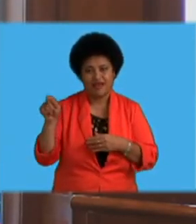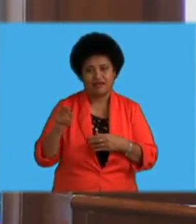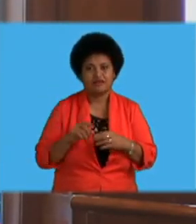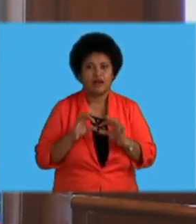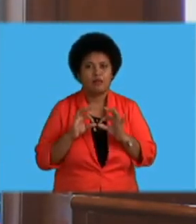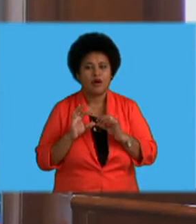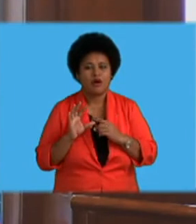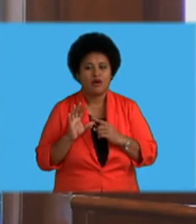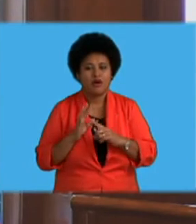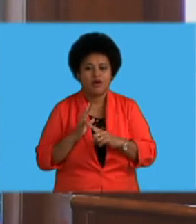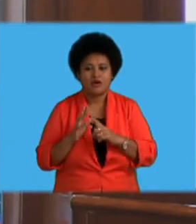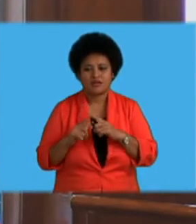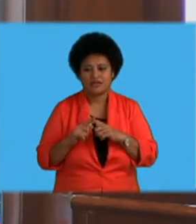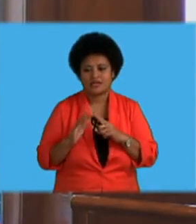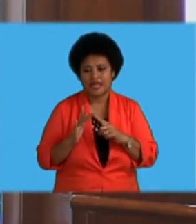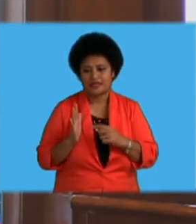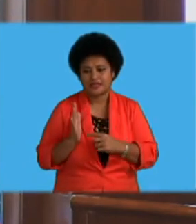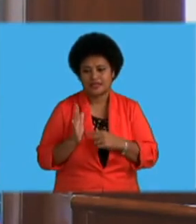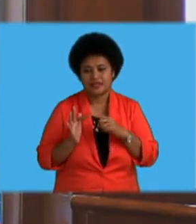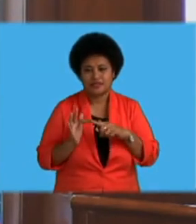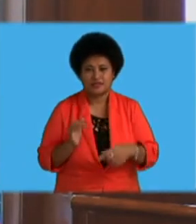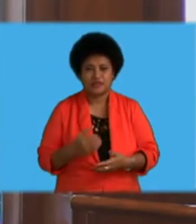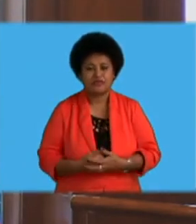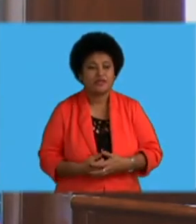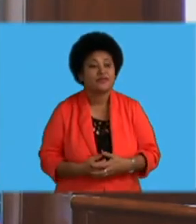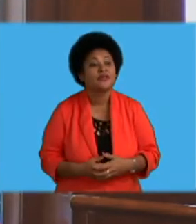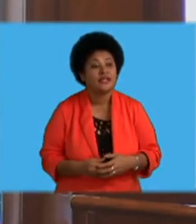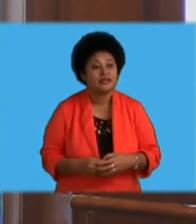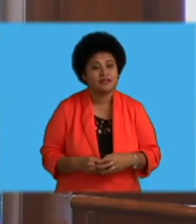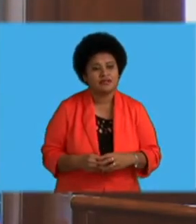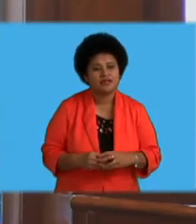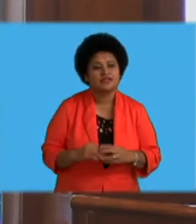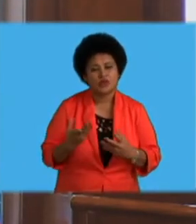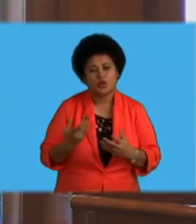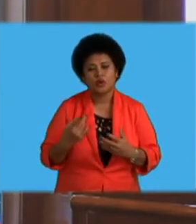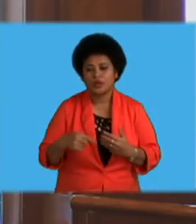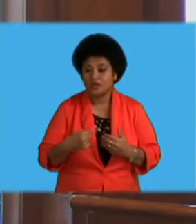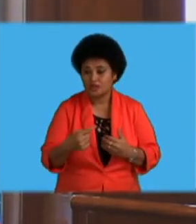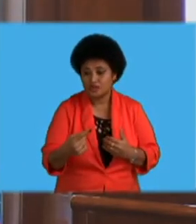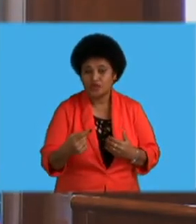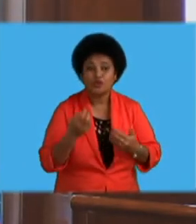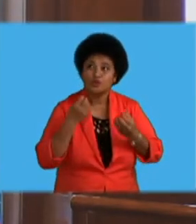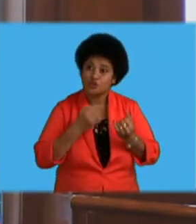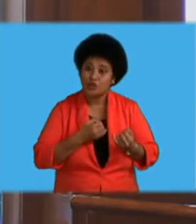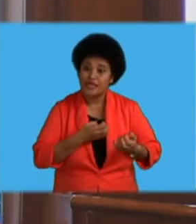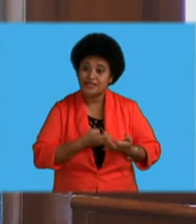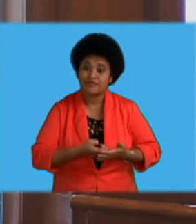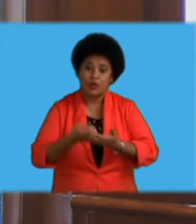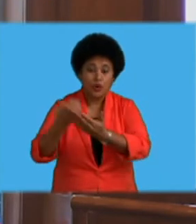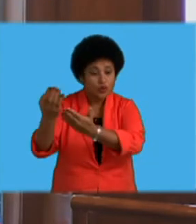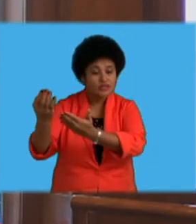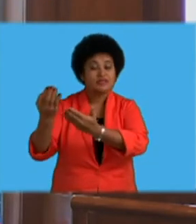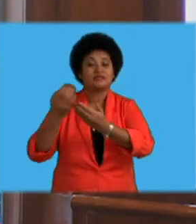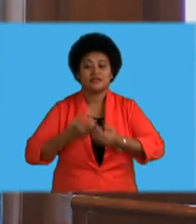fluctuating prices of bauxite on its market, mining activity will continue and will be exported as and when suitable. The